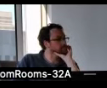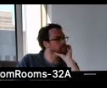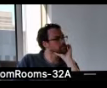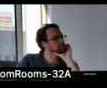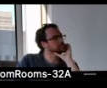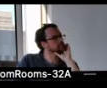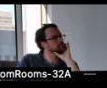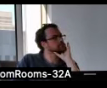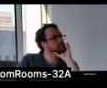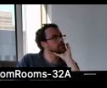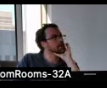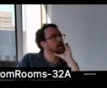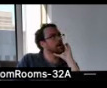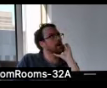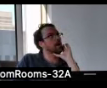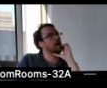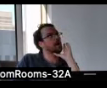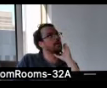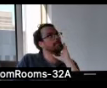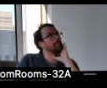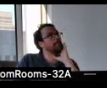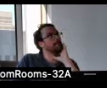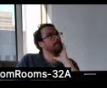the mission?